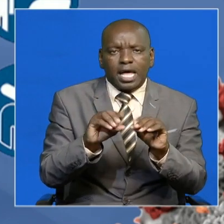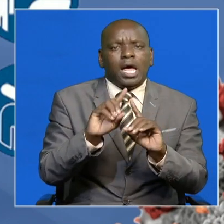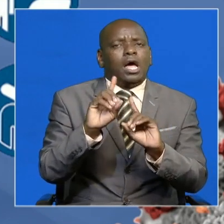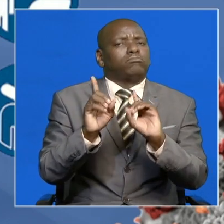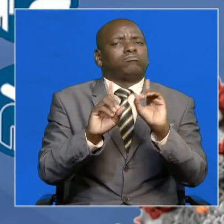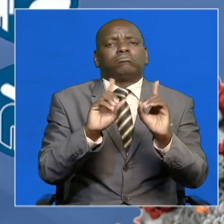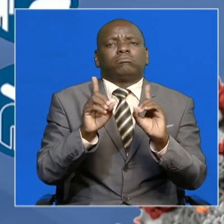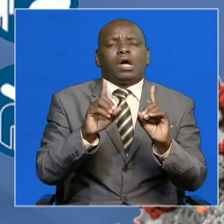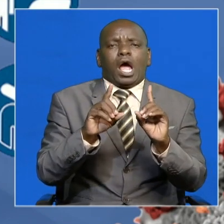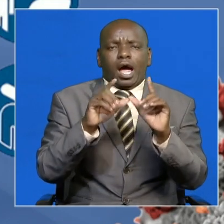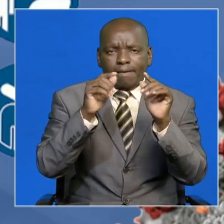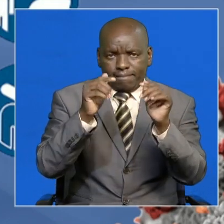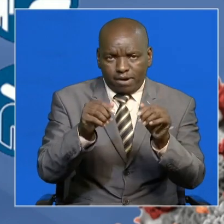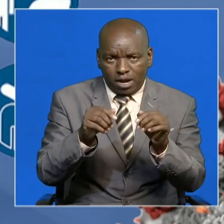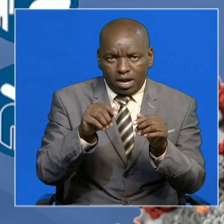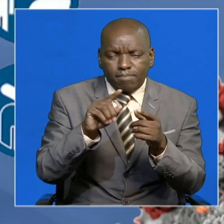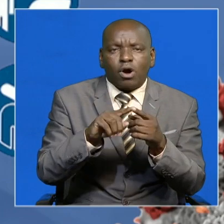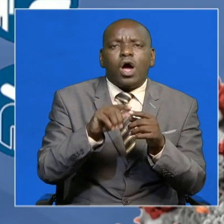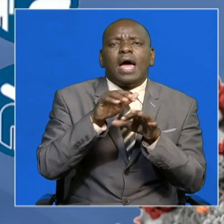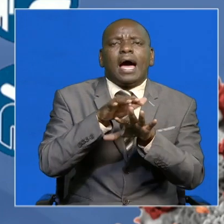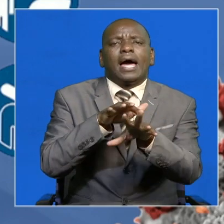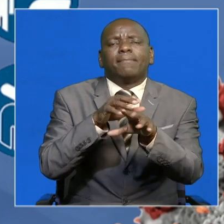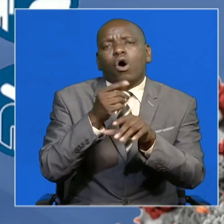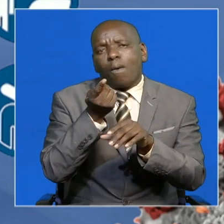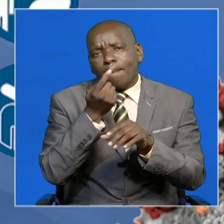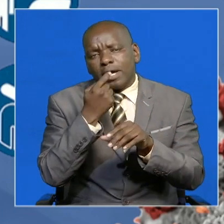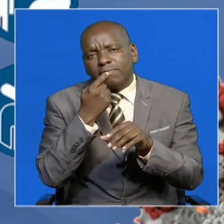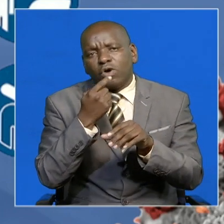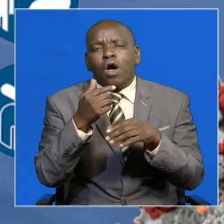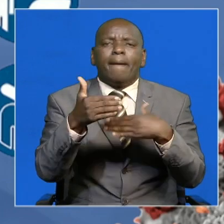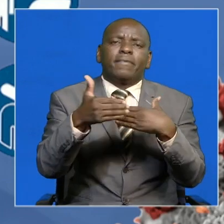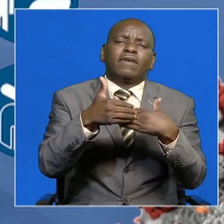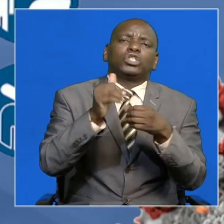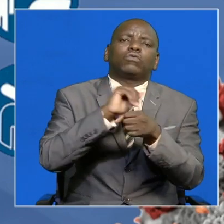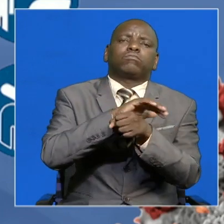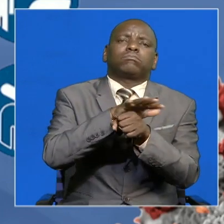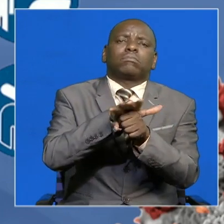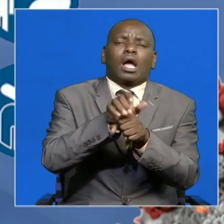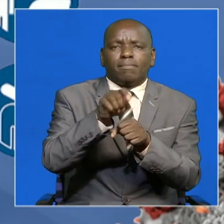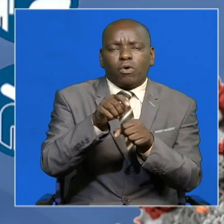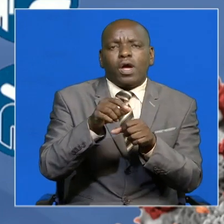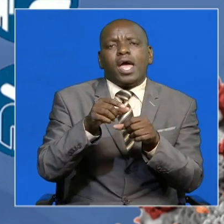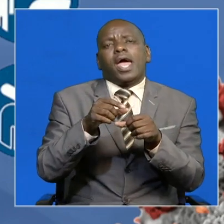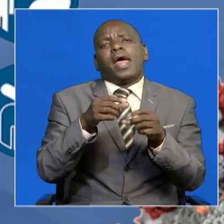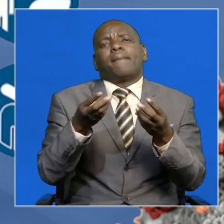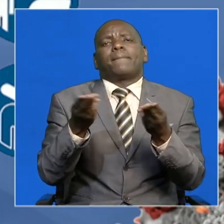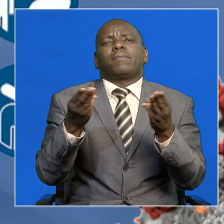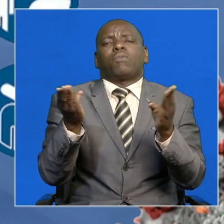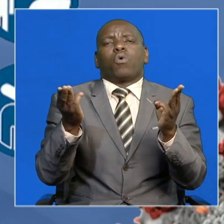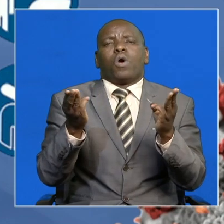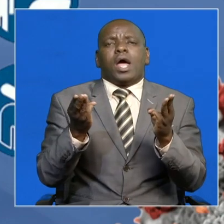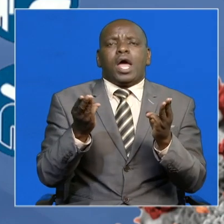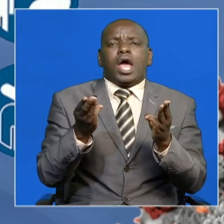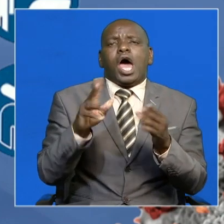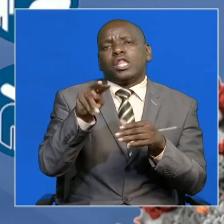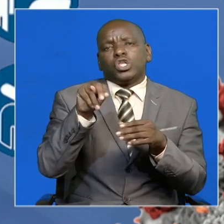of unapproved veterinary ivermectin for prevention of COVID-19 in humans. In a more